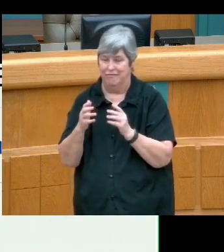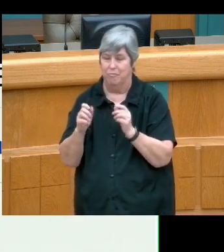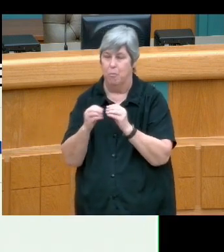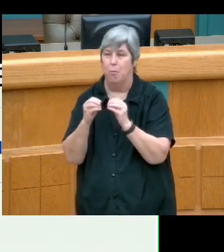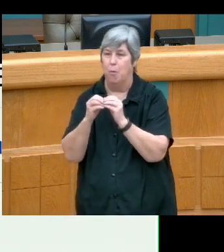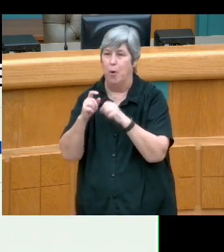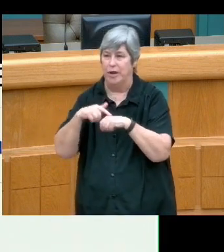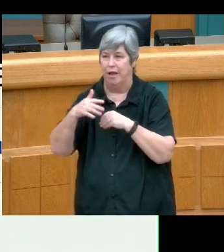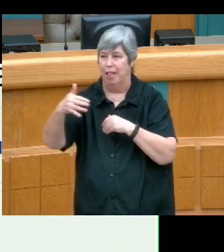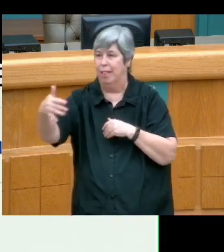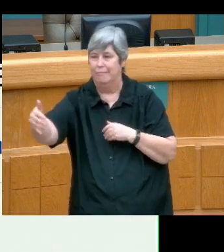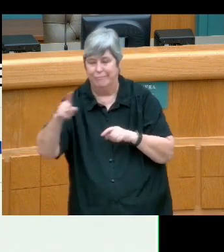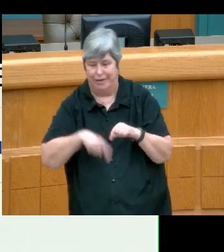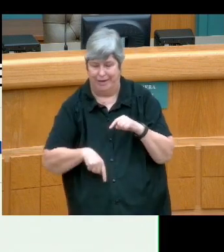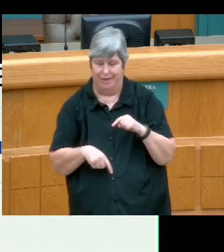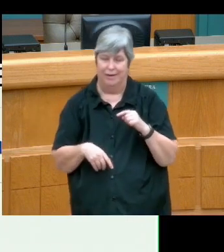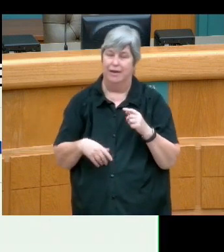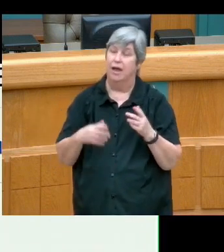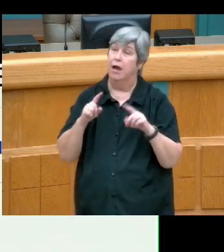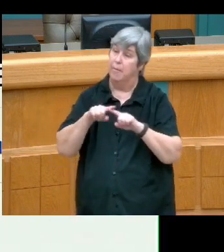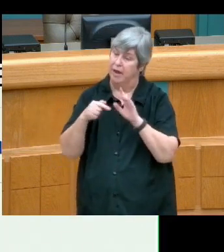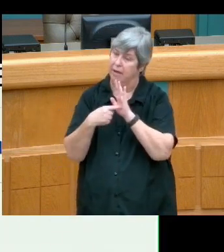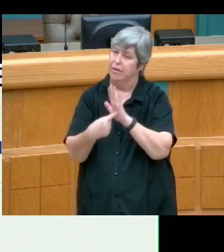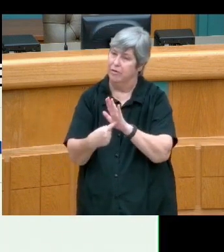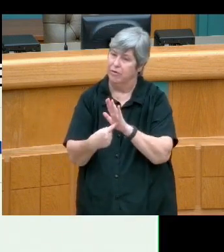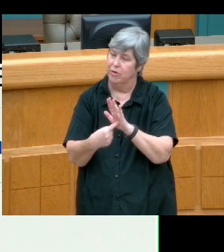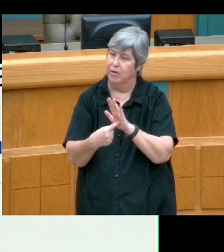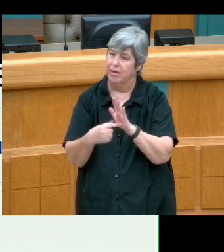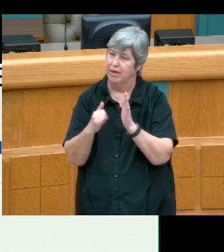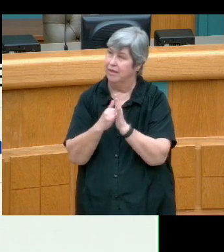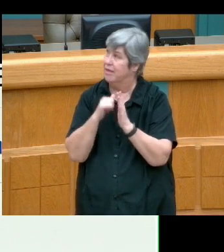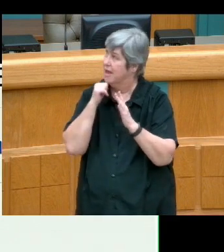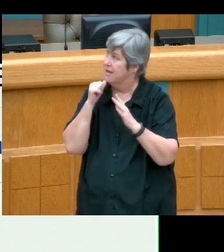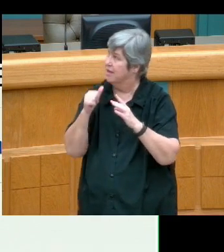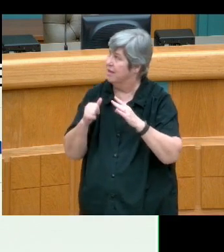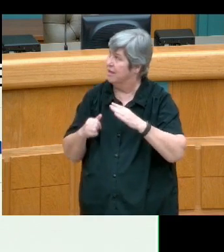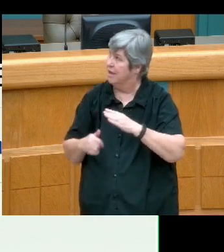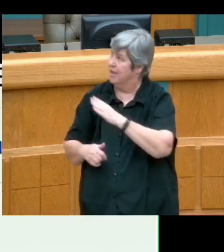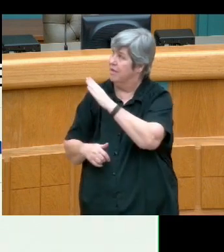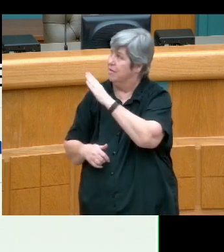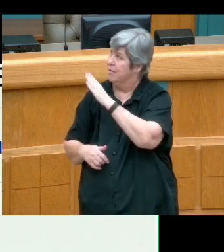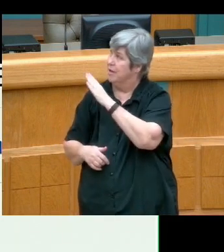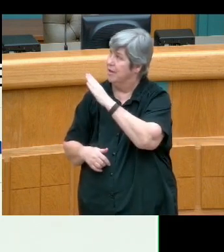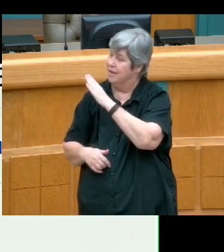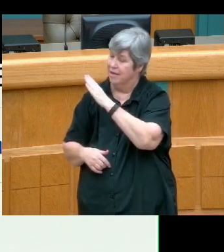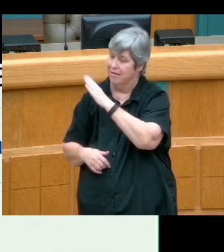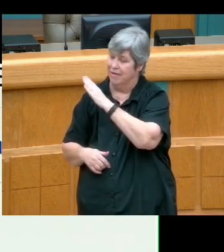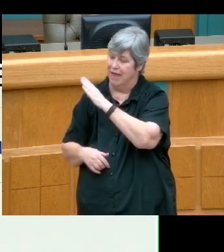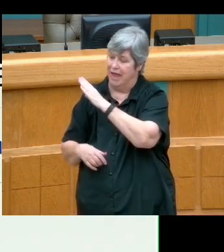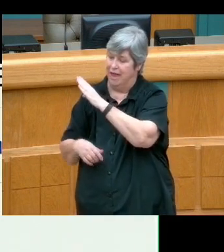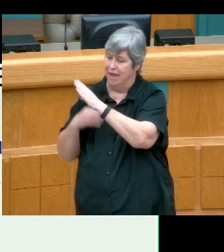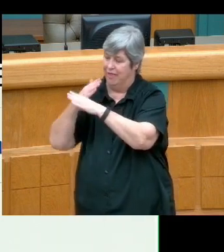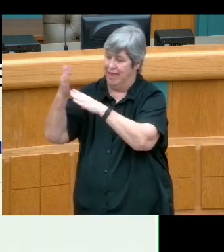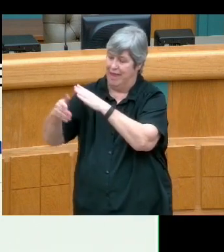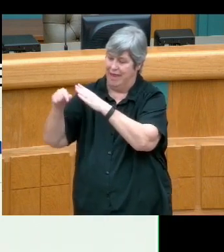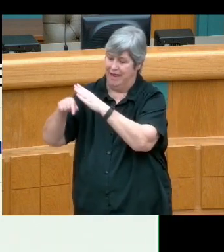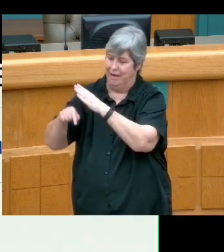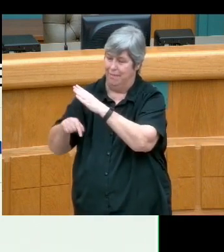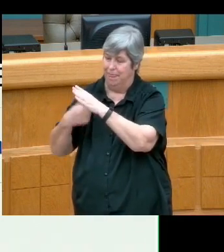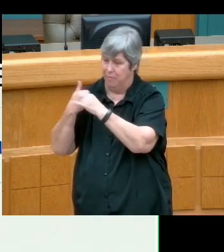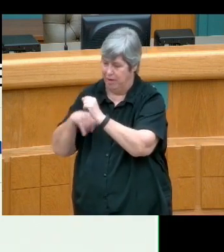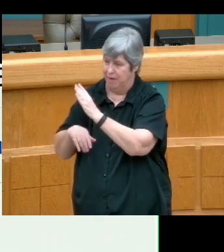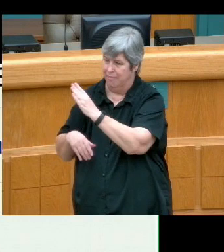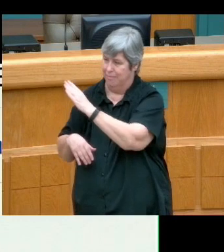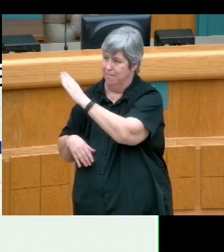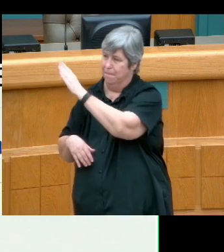time. What I will point out, though, is that is not the peak out there at the far end of the graph, it would keep